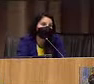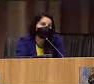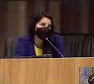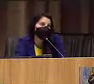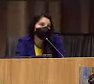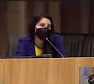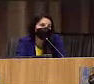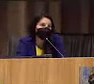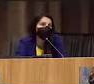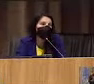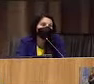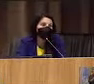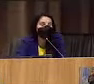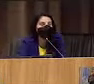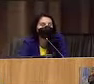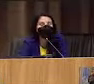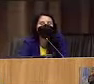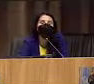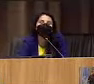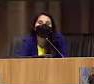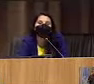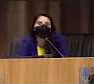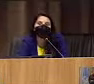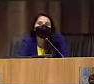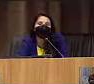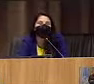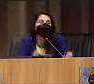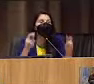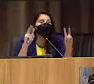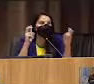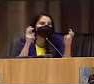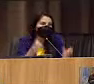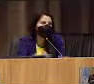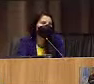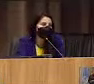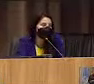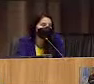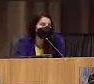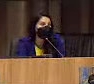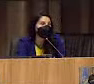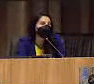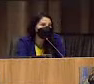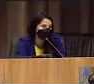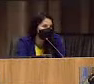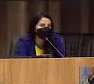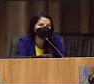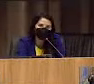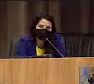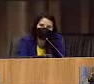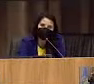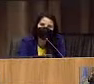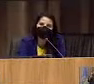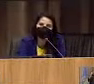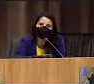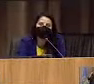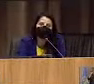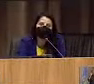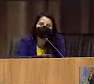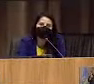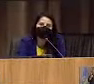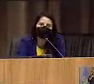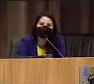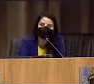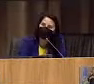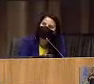immediate use product that in this moment, this tracking with